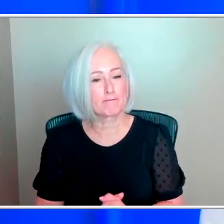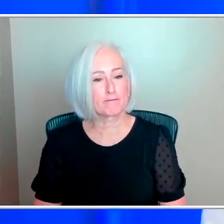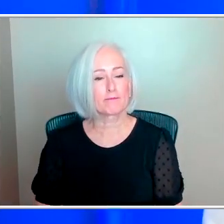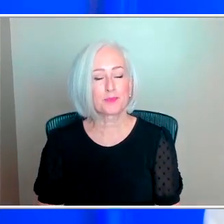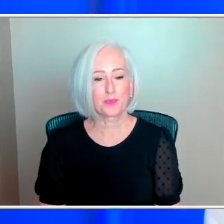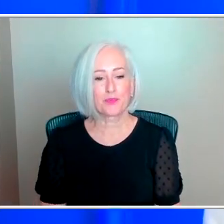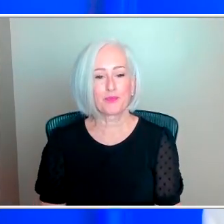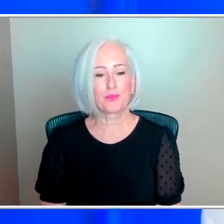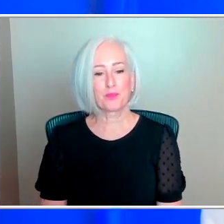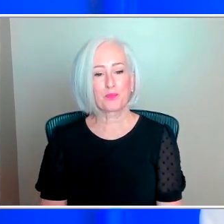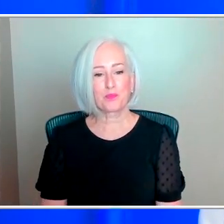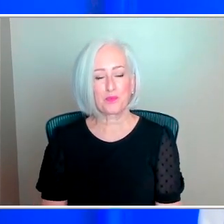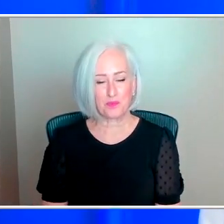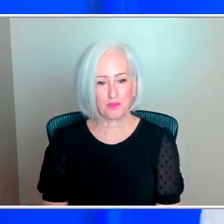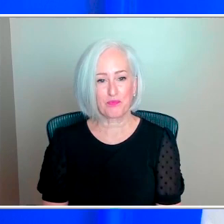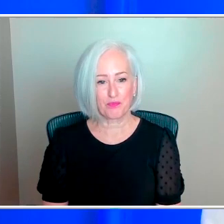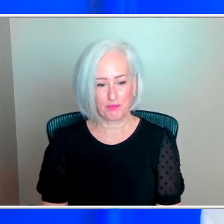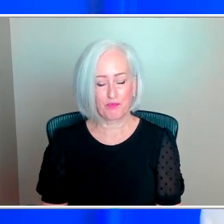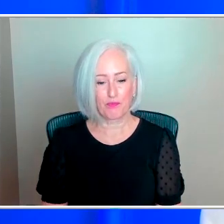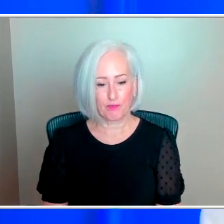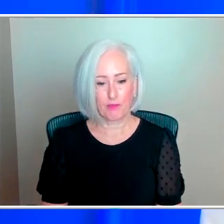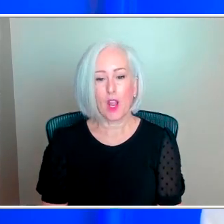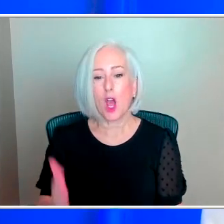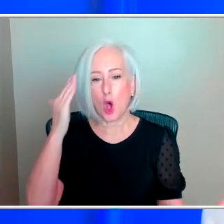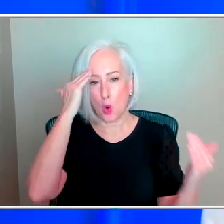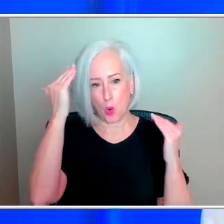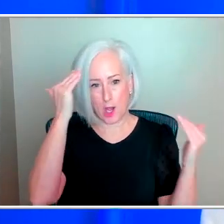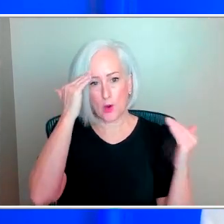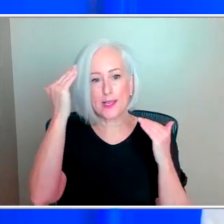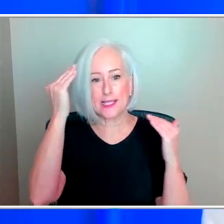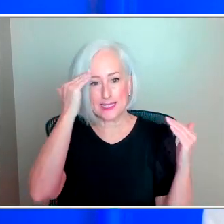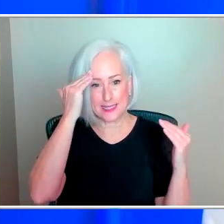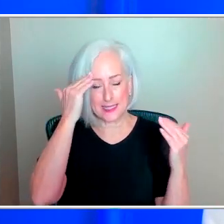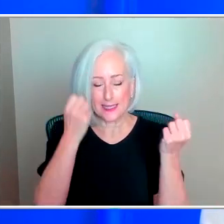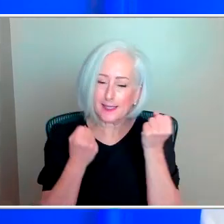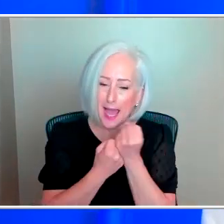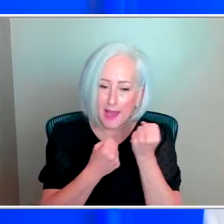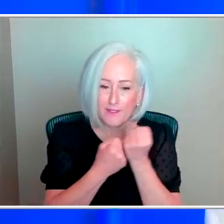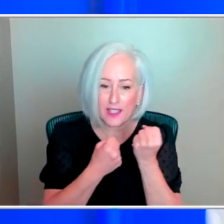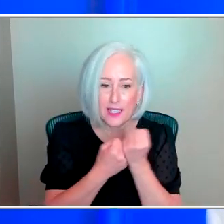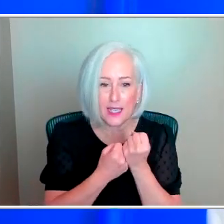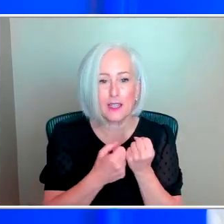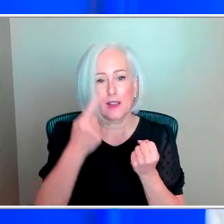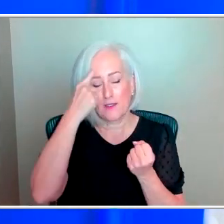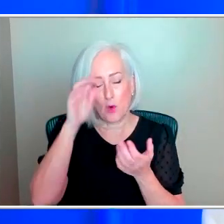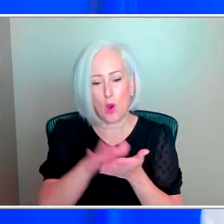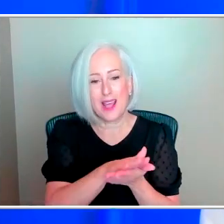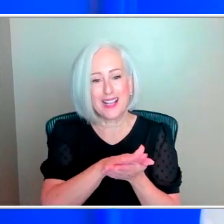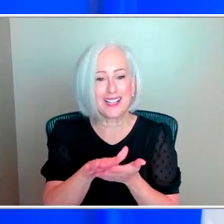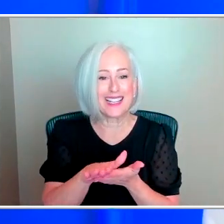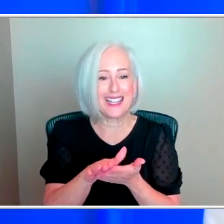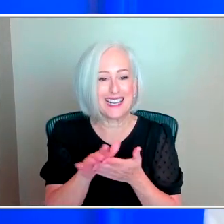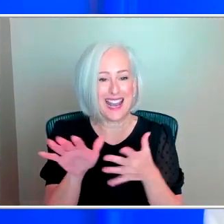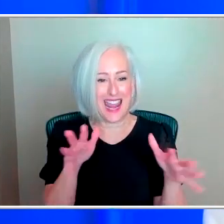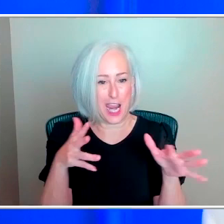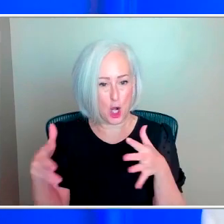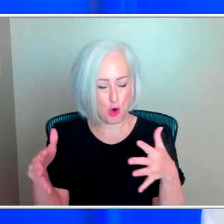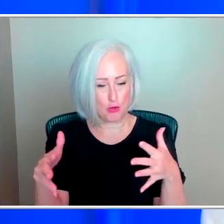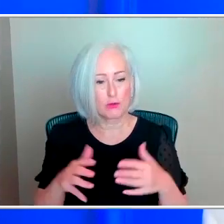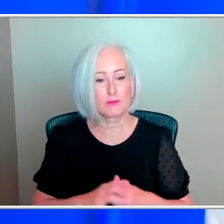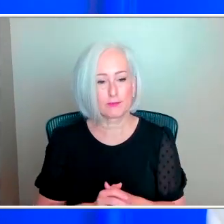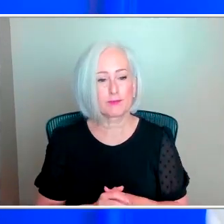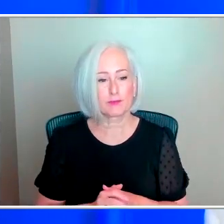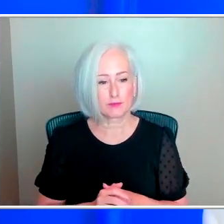all, again, staying aware and being an advocate for clean air. I mean, I think,